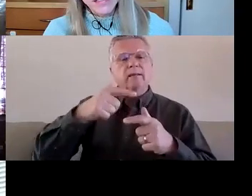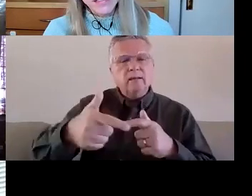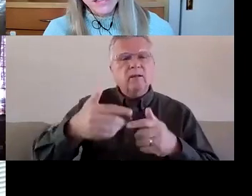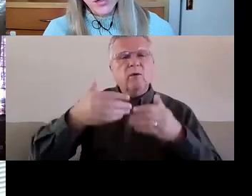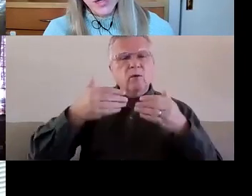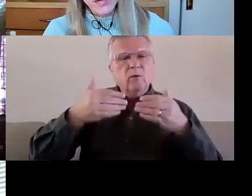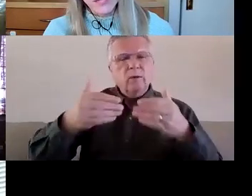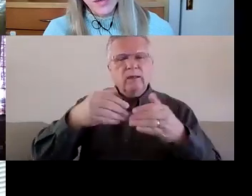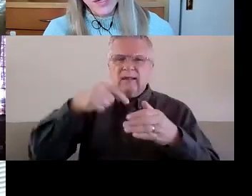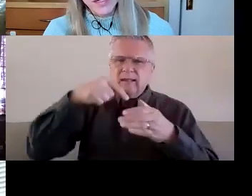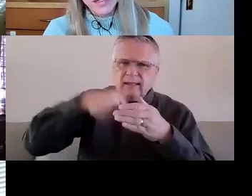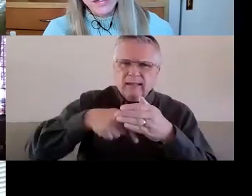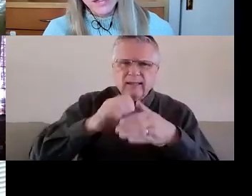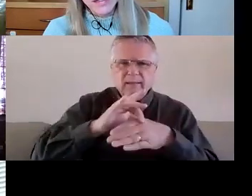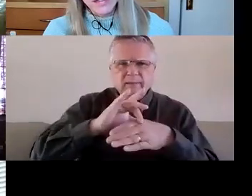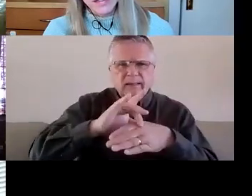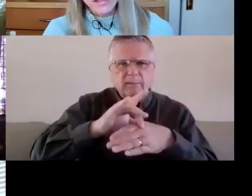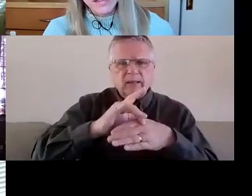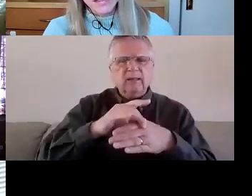is okay with everybody.